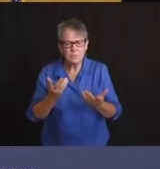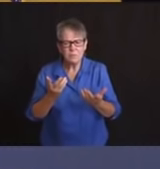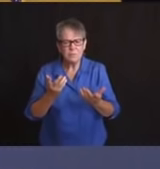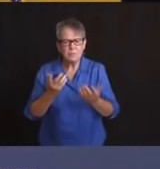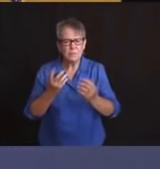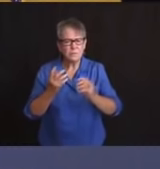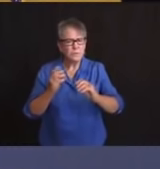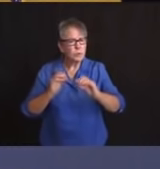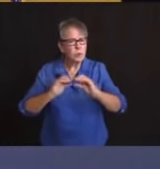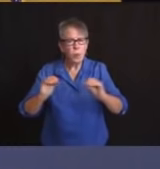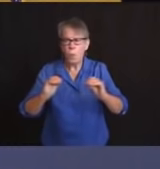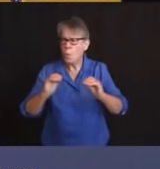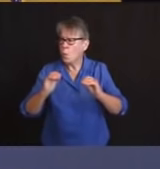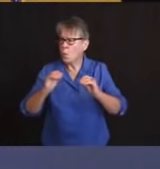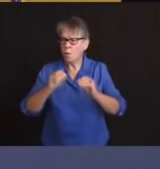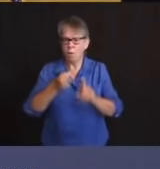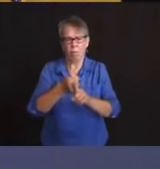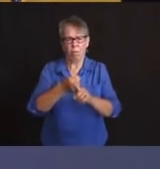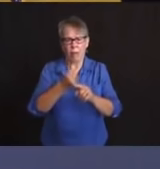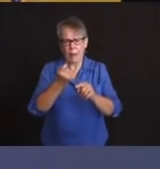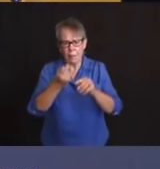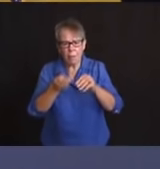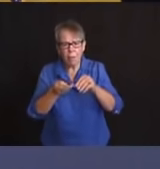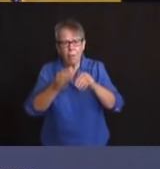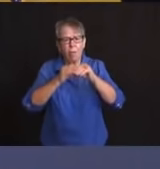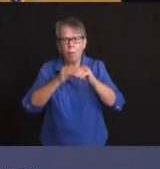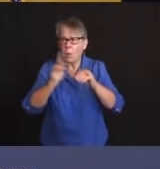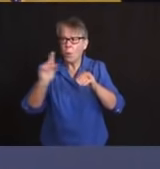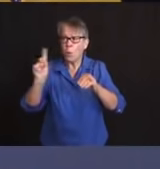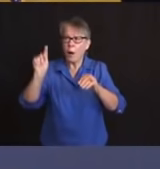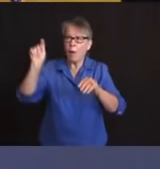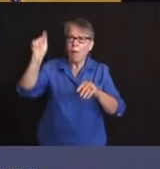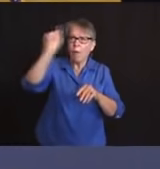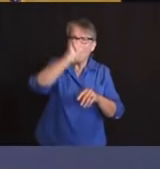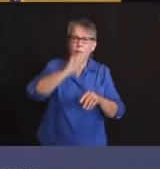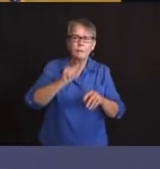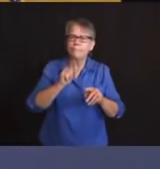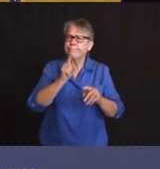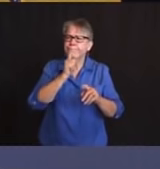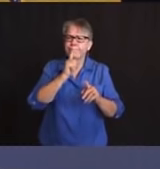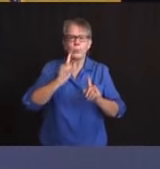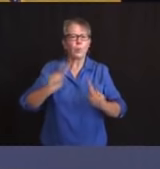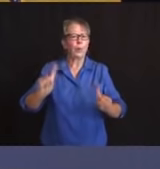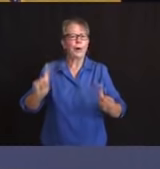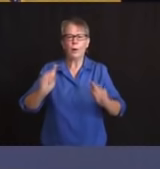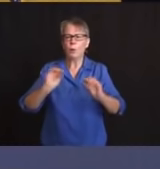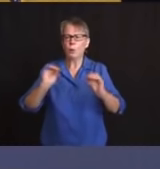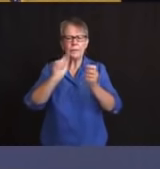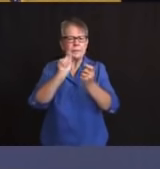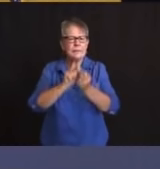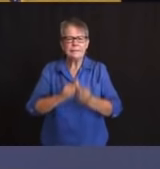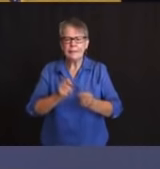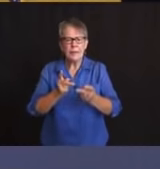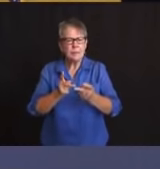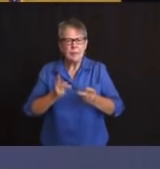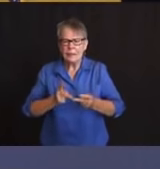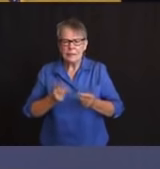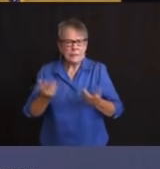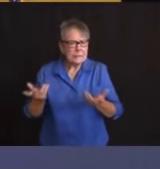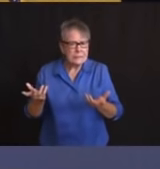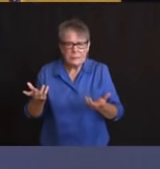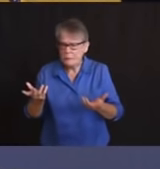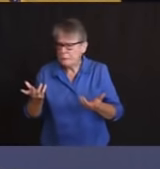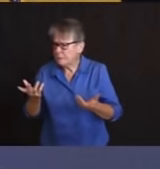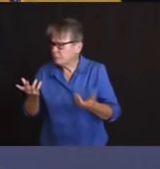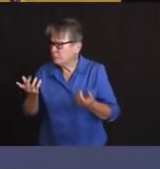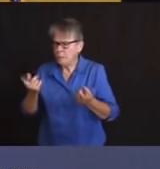surge, any particular major fallout from any steps that we've taken, at least that we can see so far. Is that fair